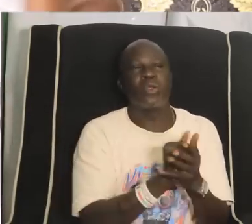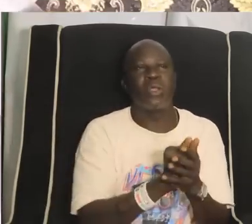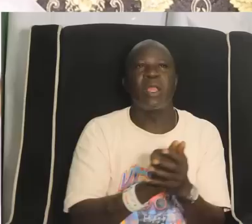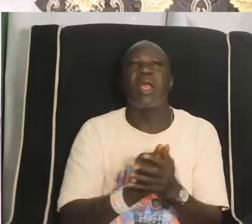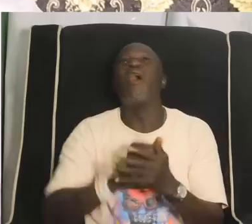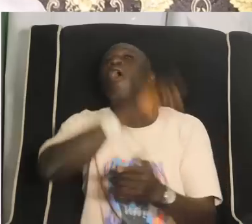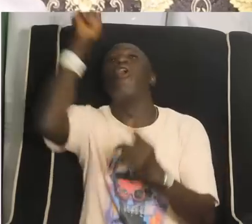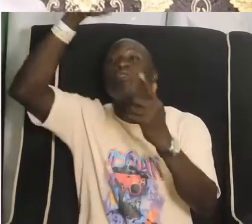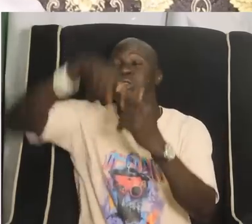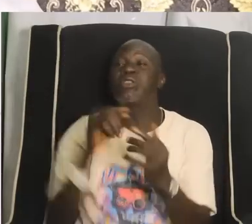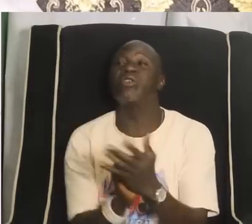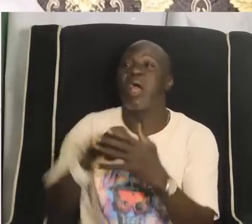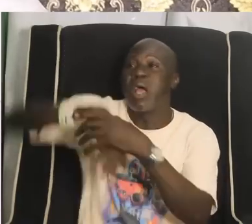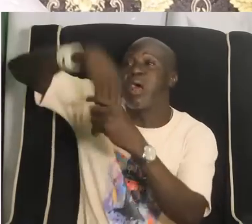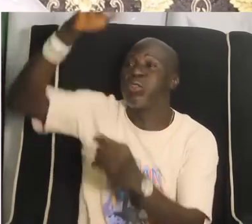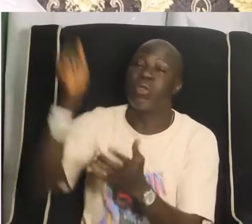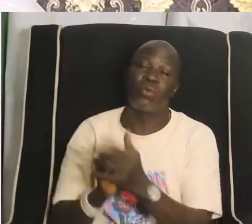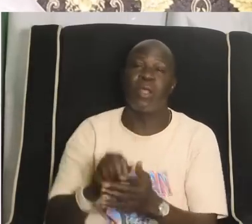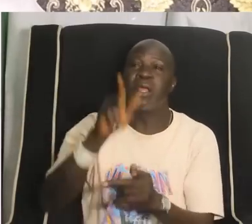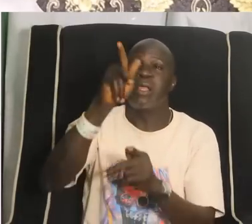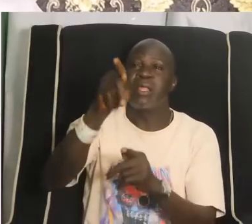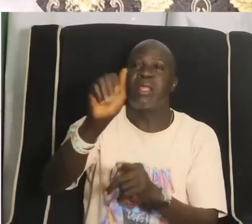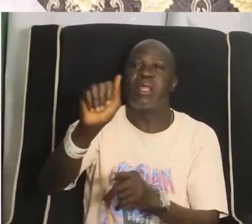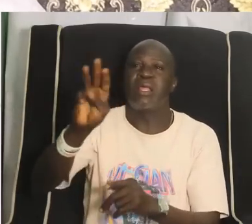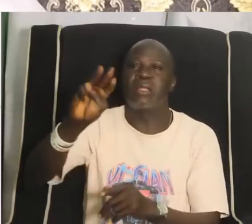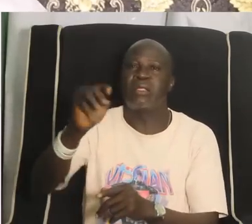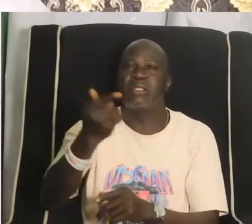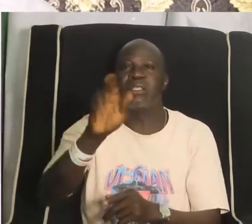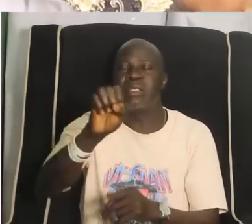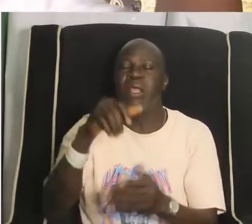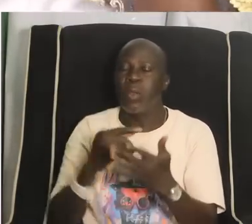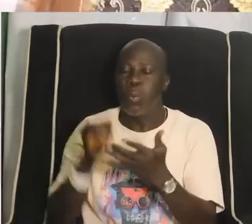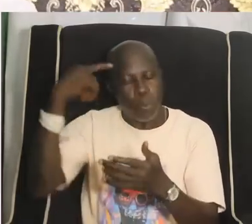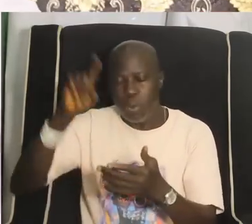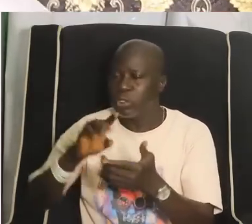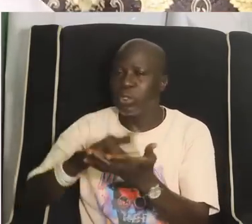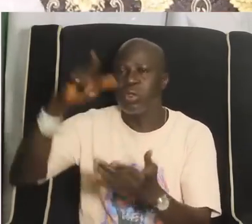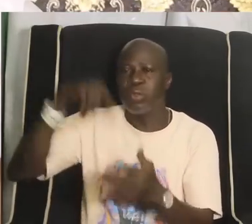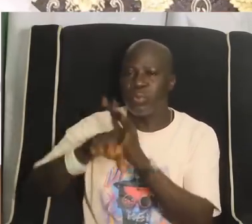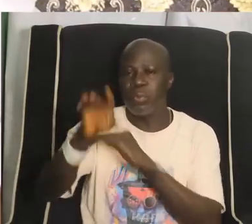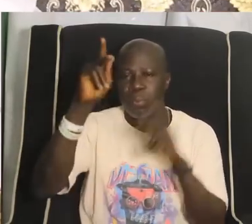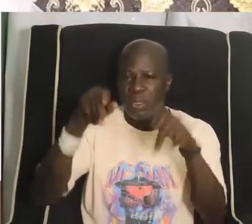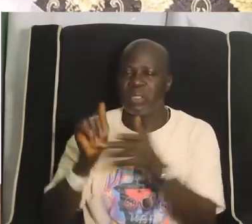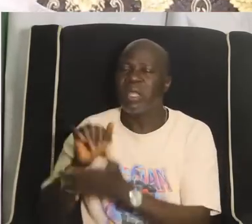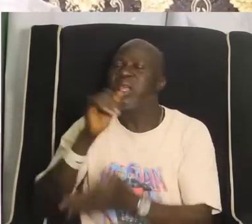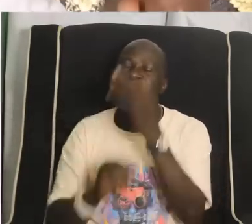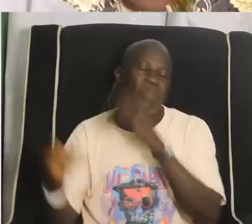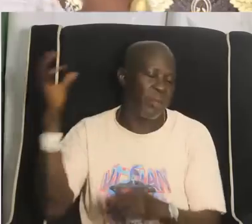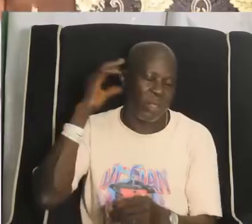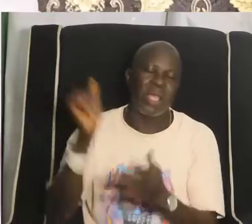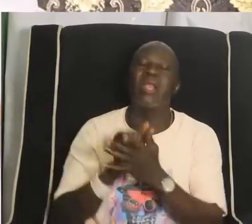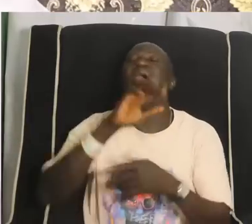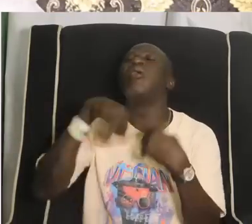ba jade kuro nbe. Or else you come out of the cage. Sopologo eniyan ni o. For you are a glorious person. Gbogbo e te gbo mi. All of that I hear